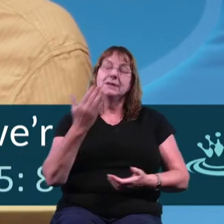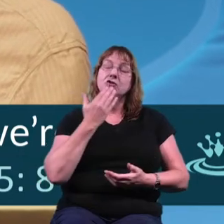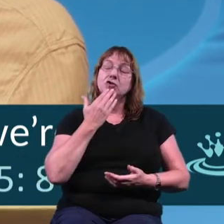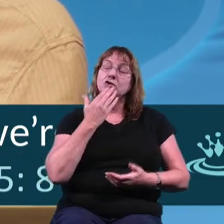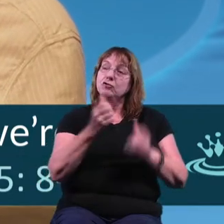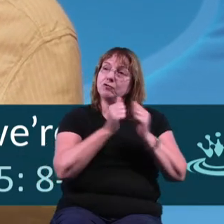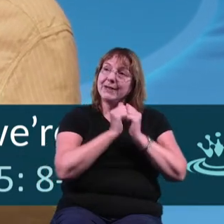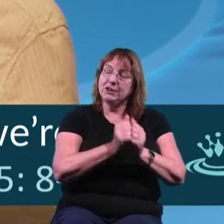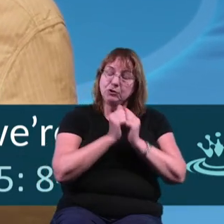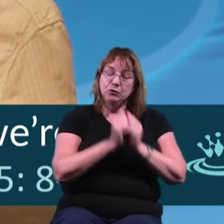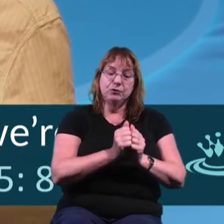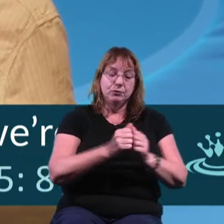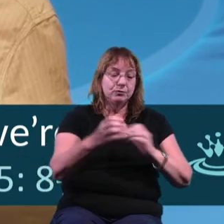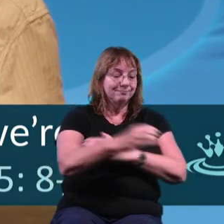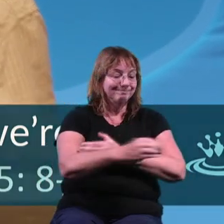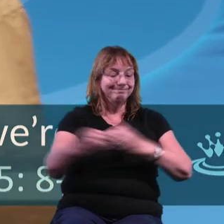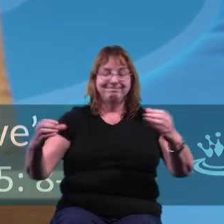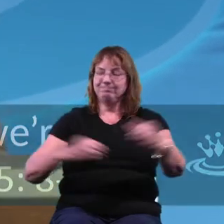ungrateful.